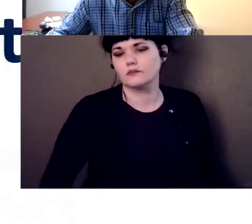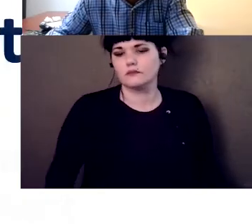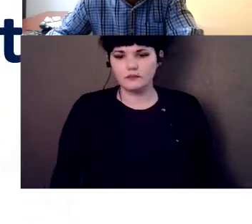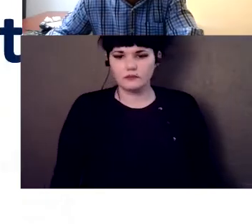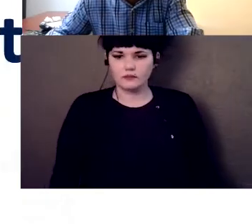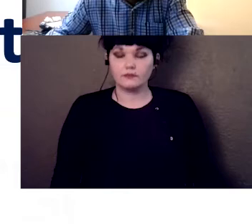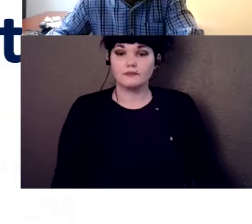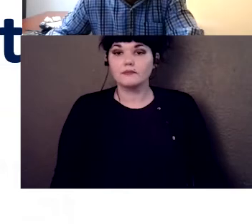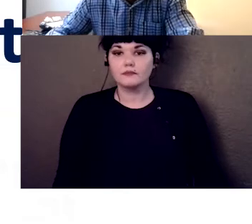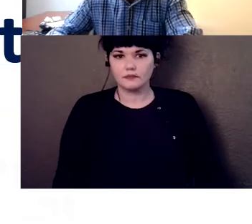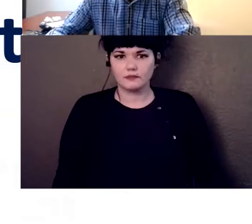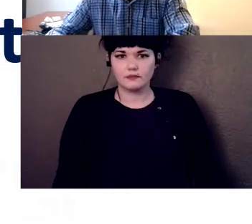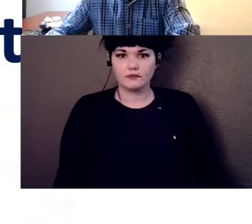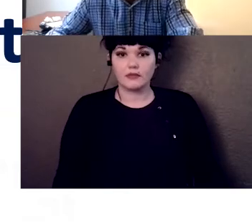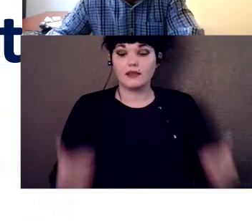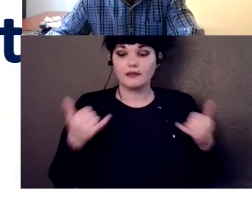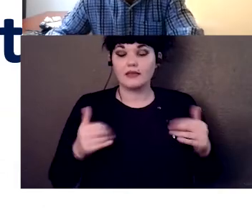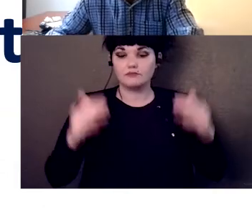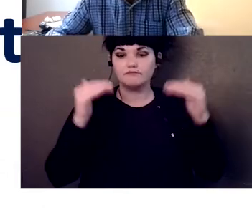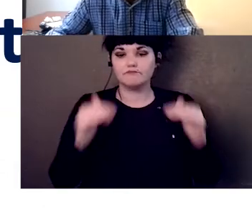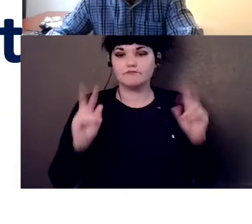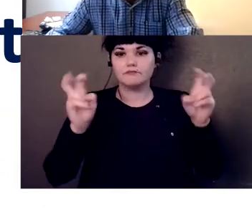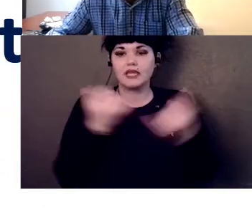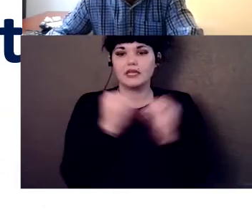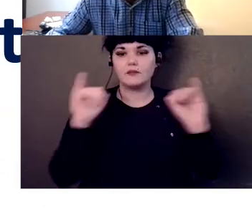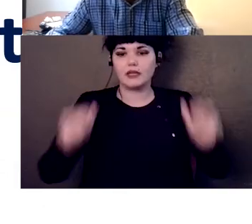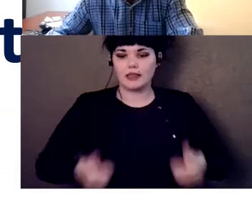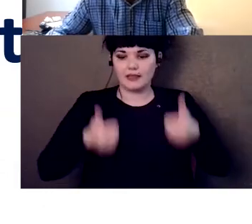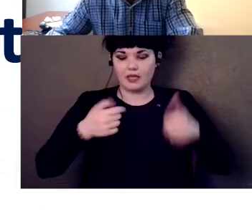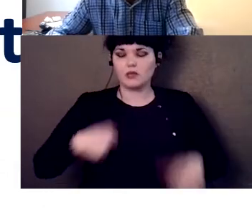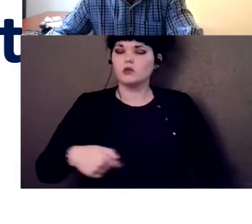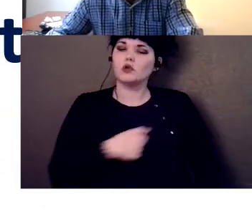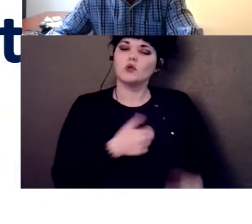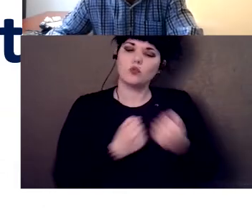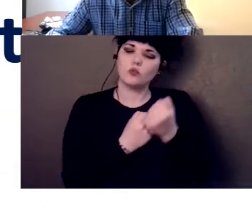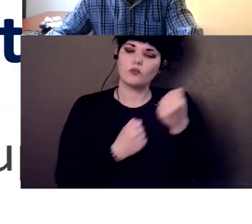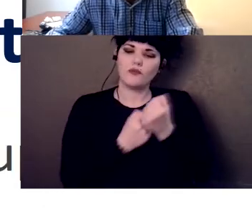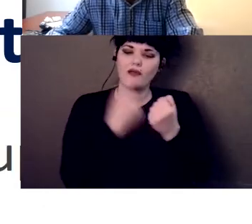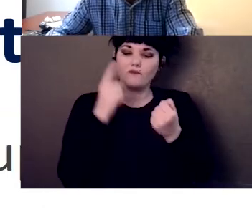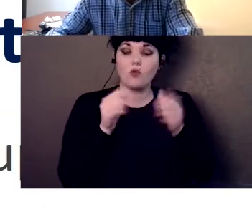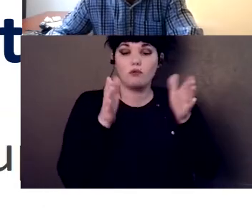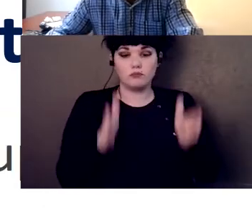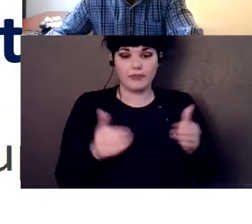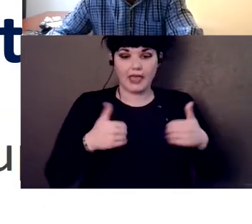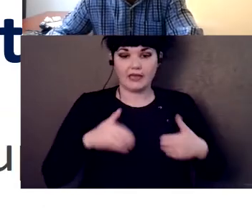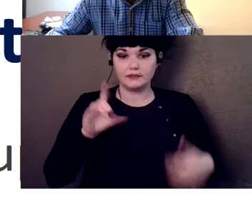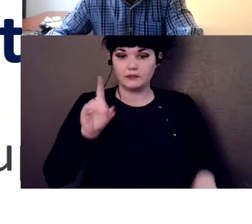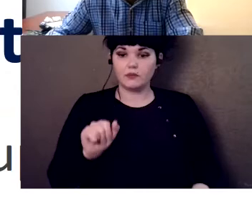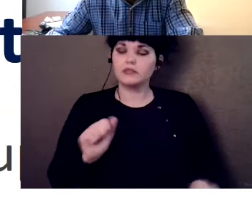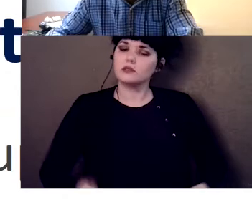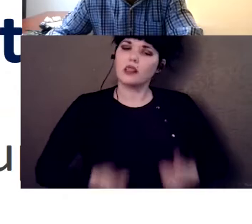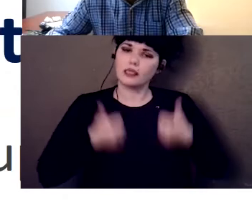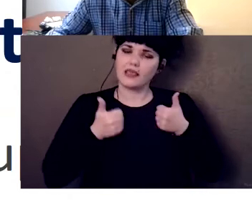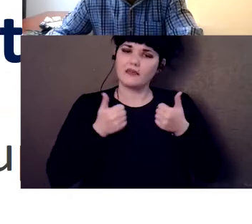As far as independent living, DRNY advocates for individuals with disabilities to live